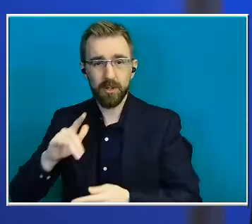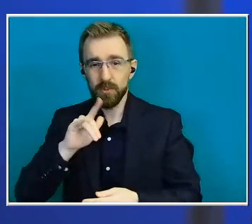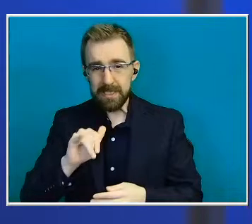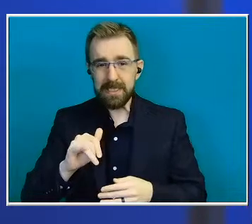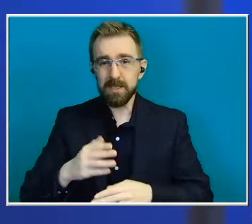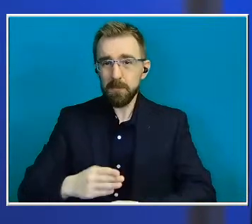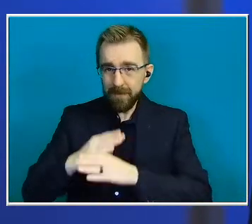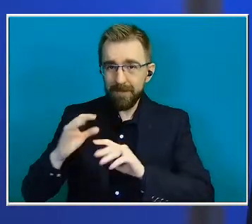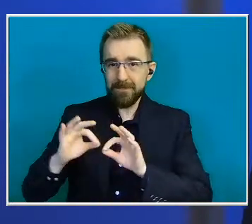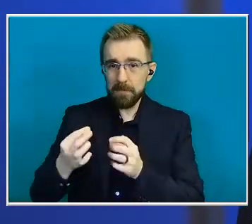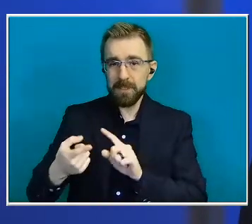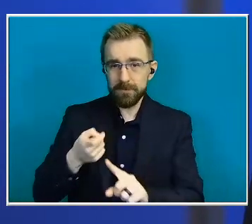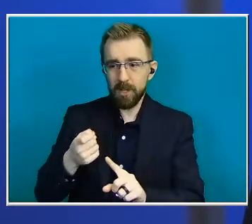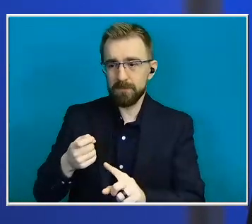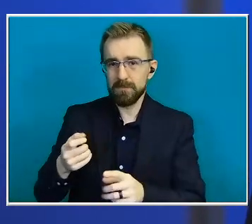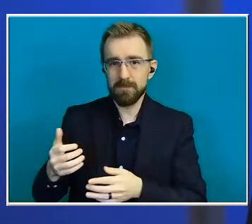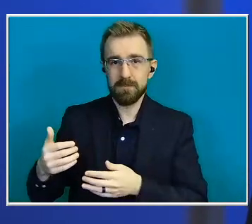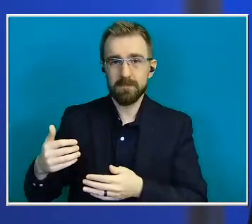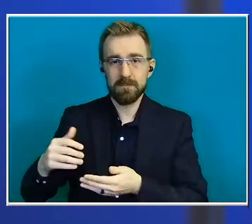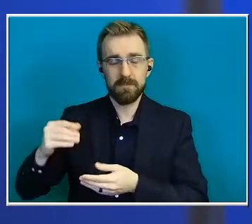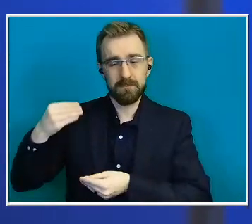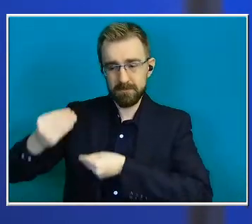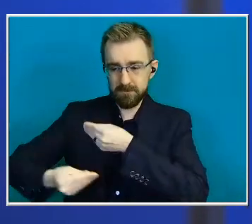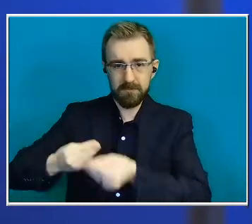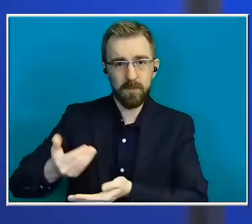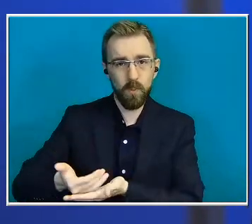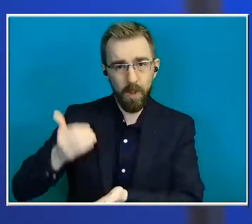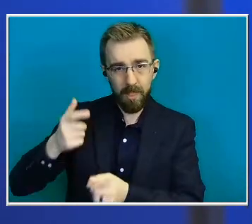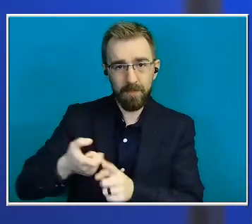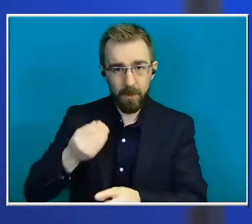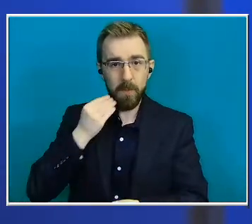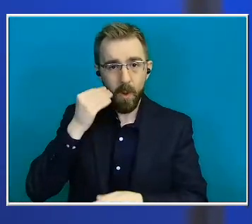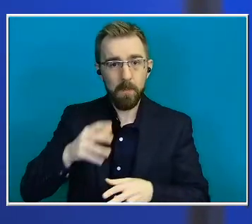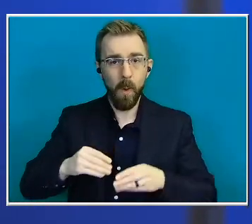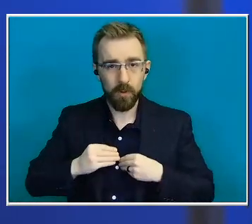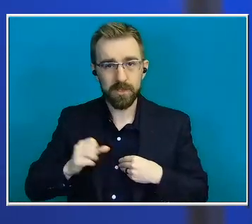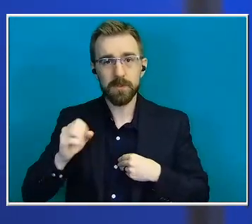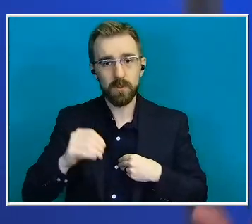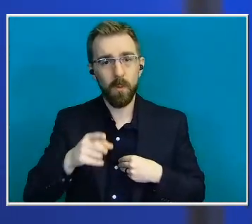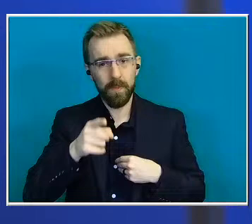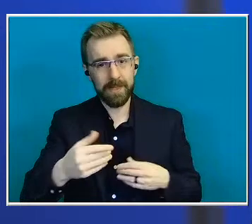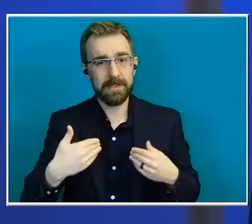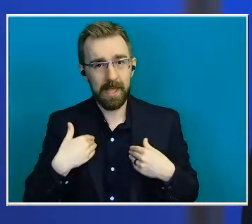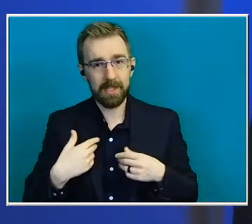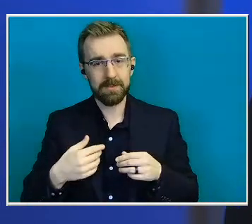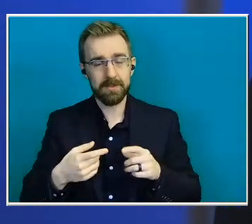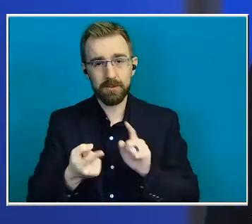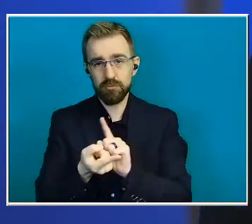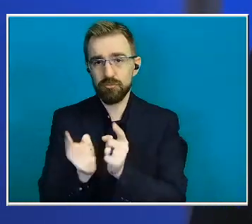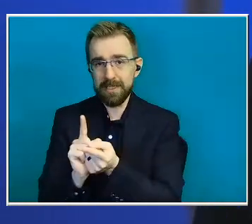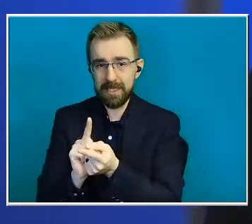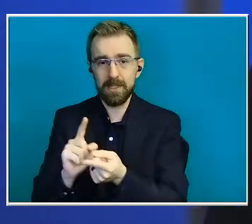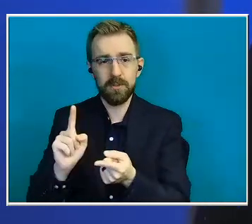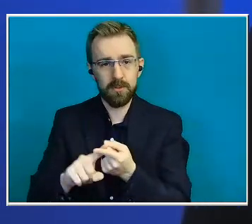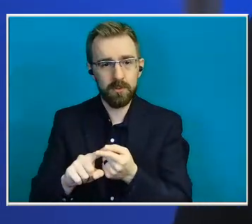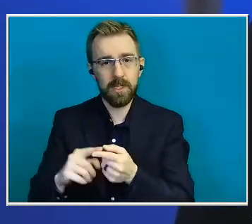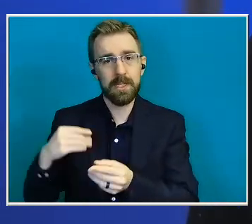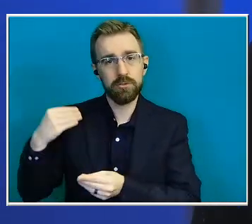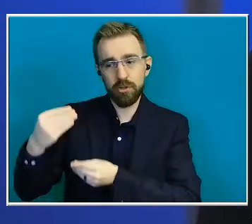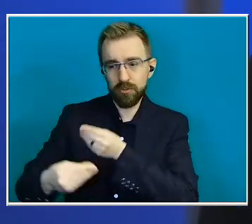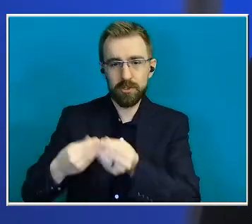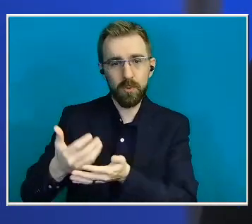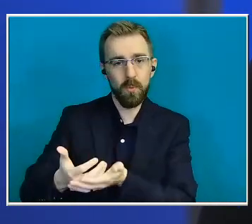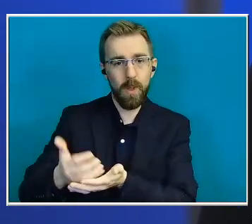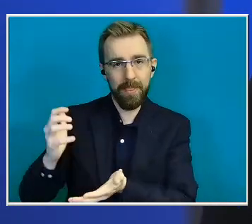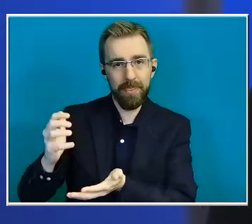obtaining generational wealth from home ownership. Yes. And so then this has translated to intergenerational wealth, intergenerational